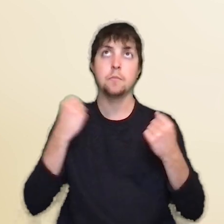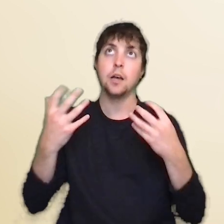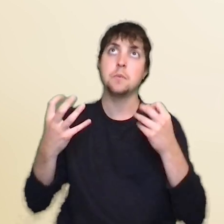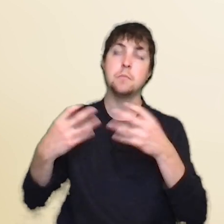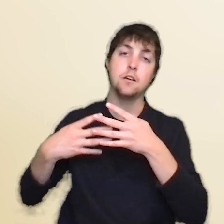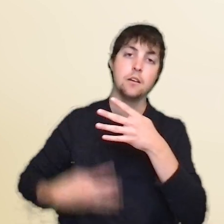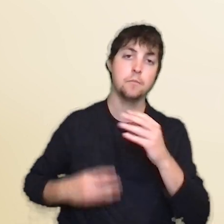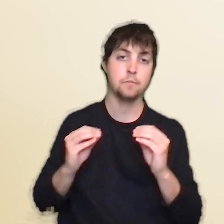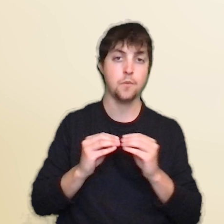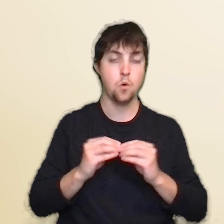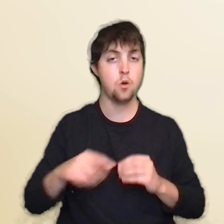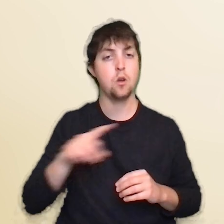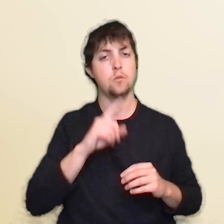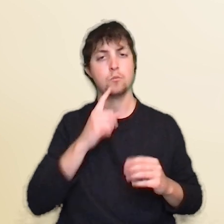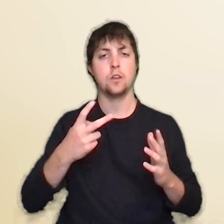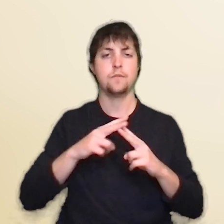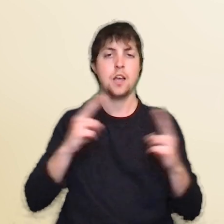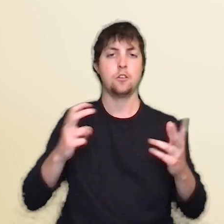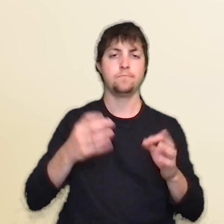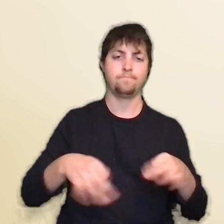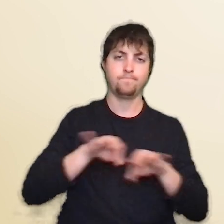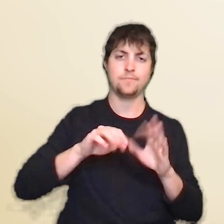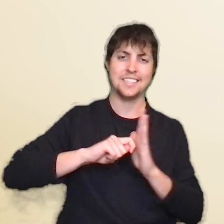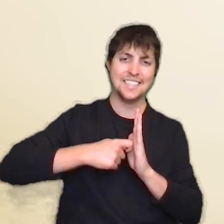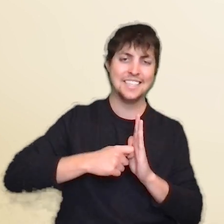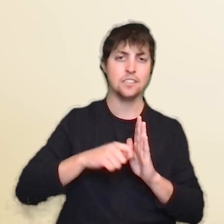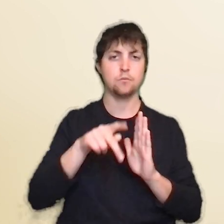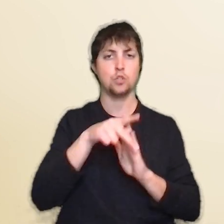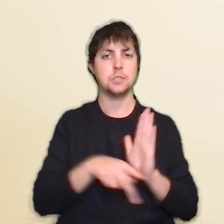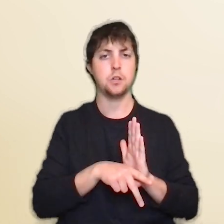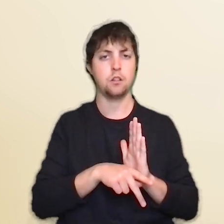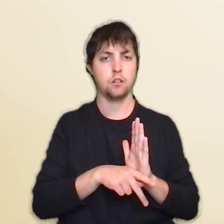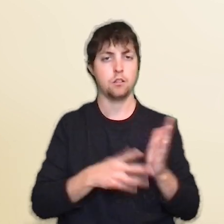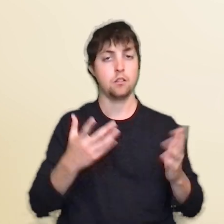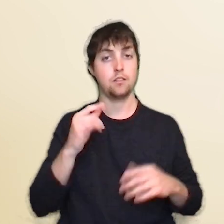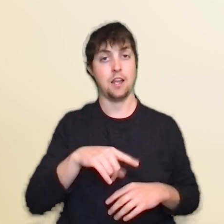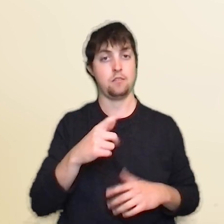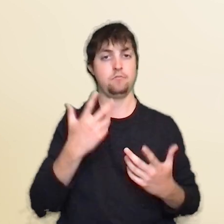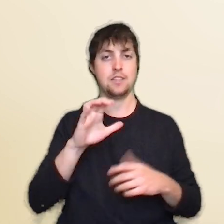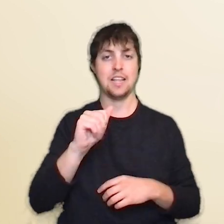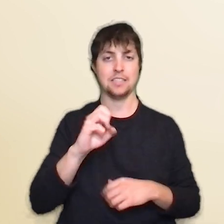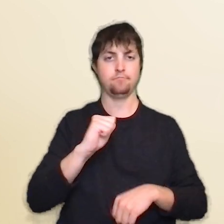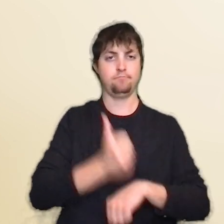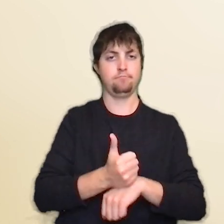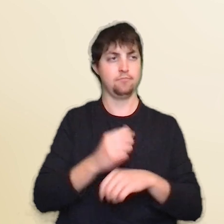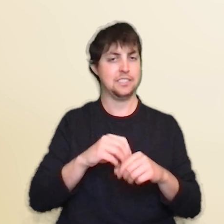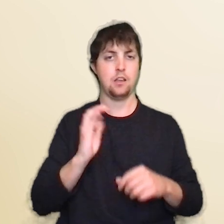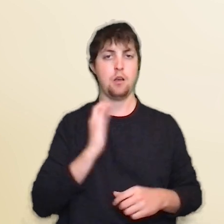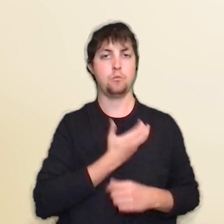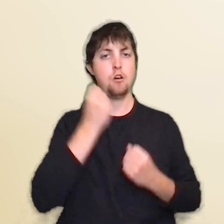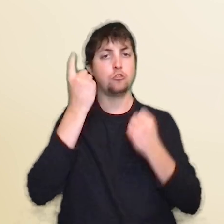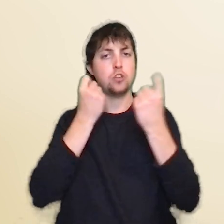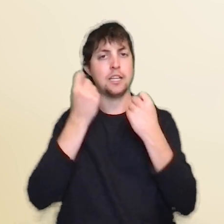highlights. There are many, many, many more, but these are some very important key principles that these cases have set